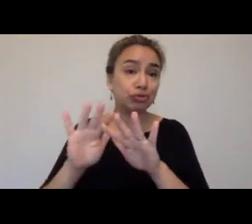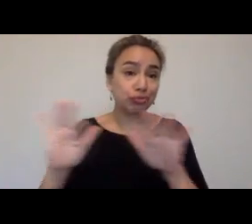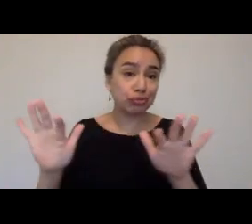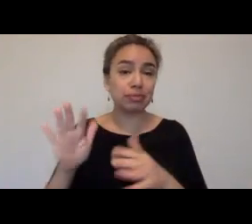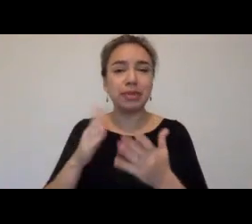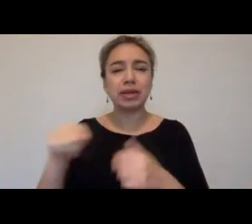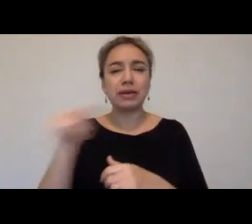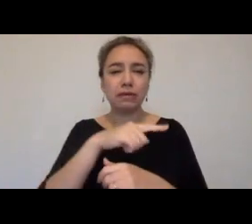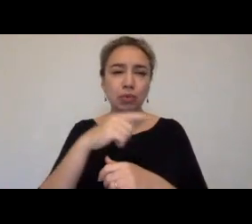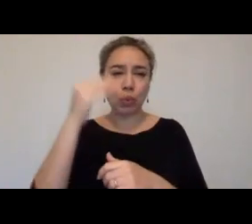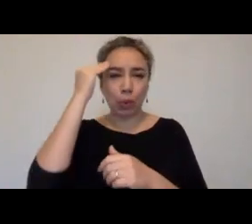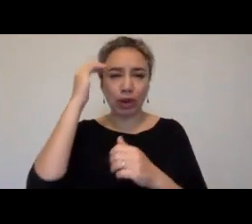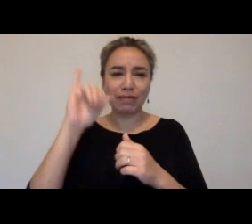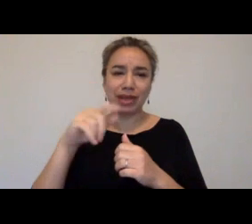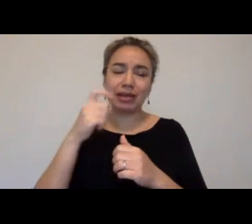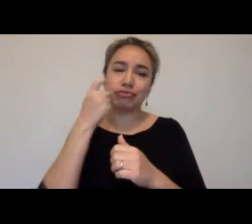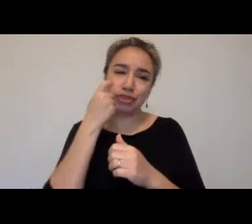respect to gender.